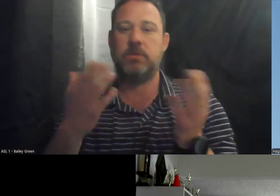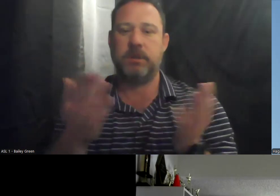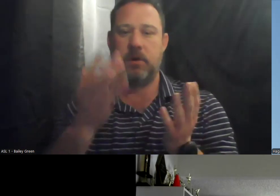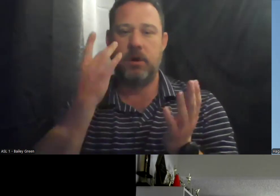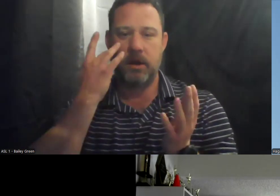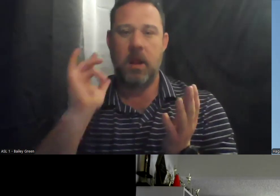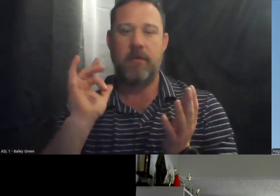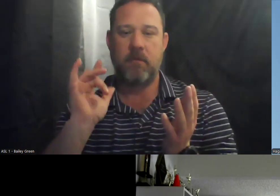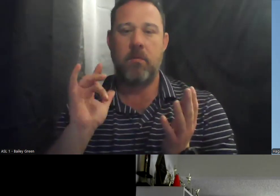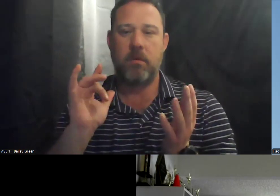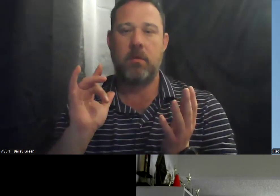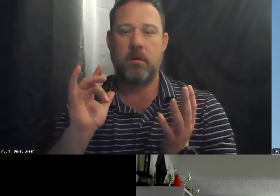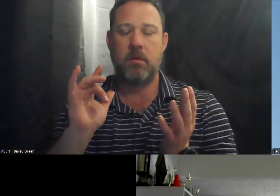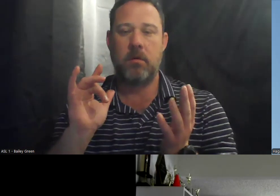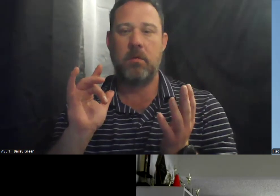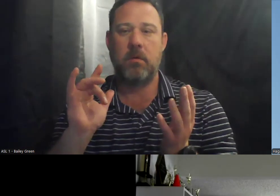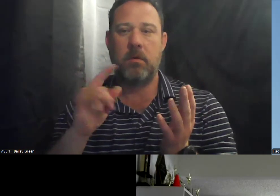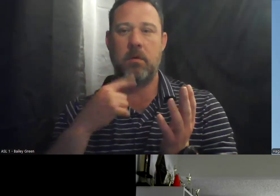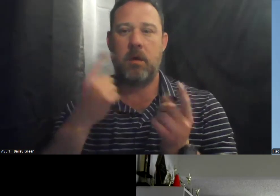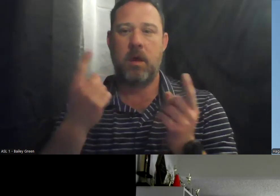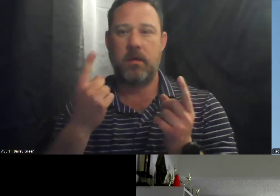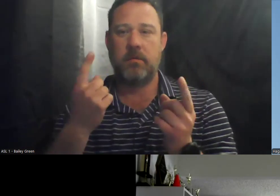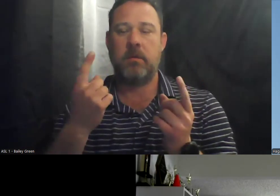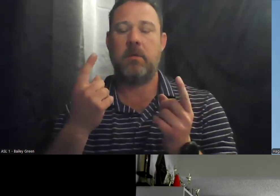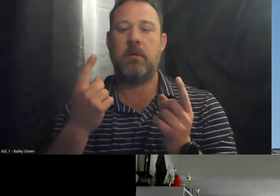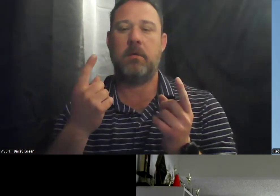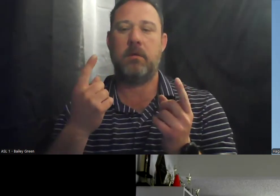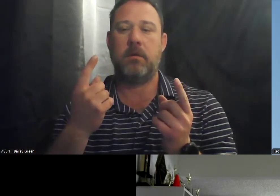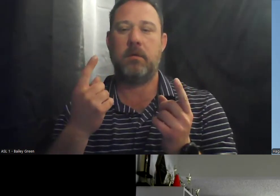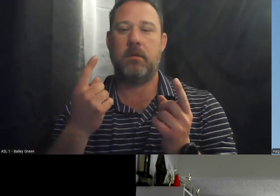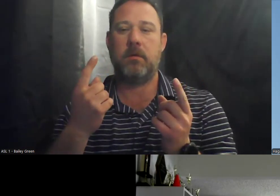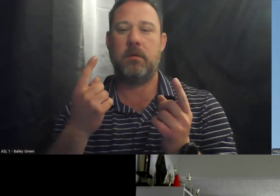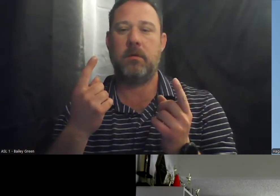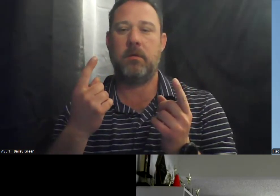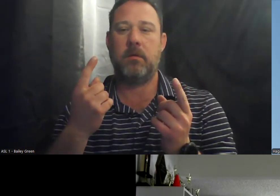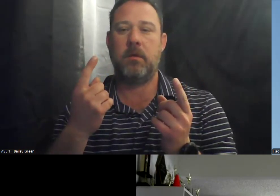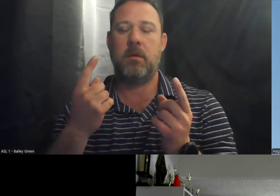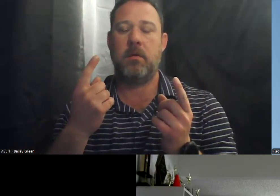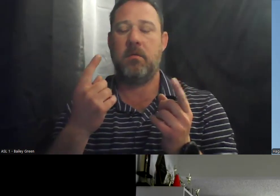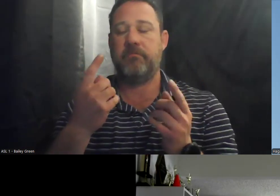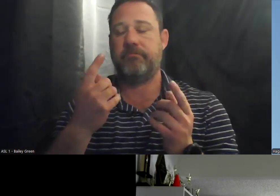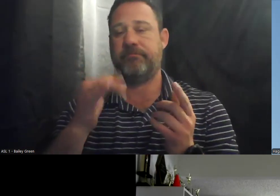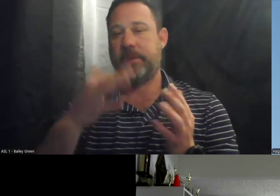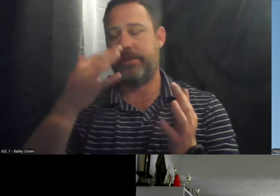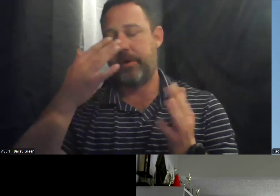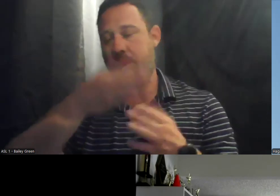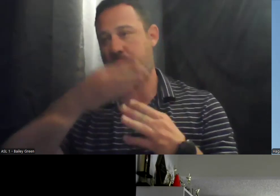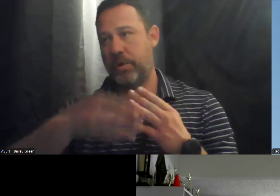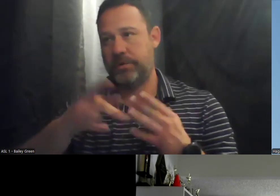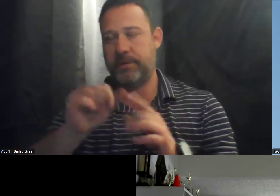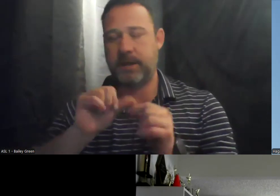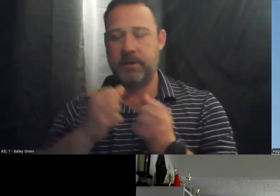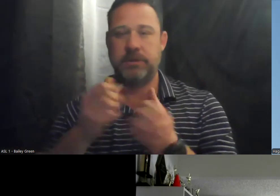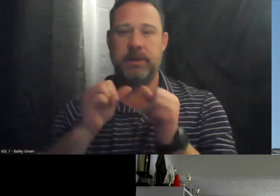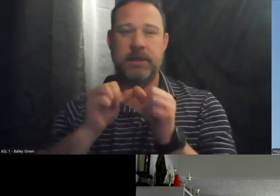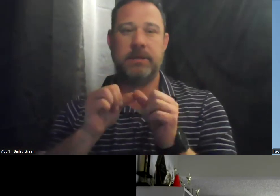California. I think that as the basic conclusion of these agencies, that they want to continue doing